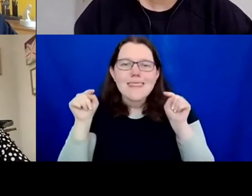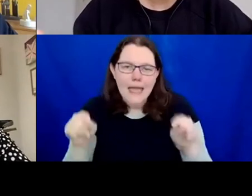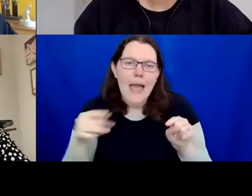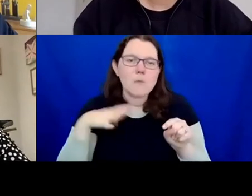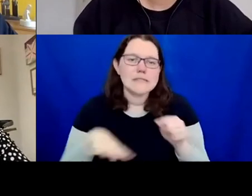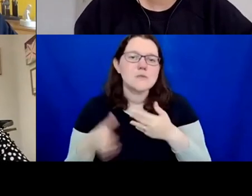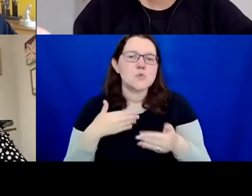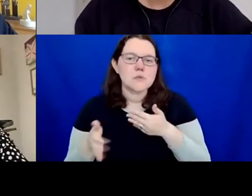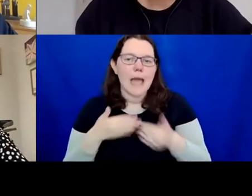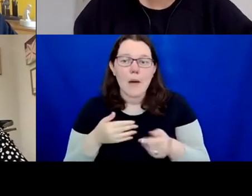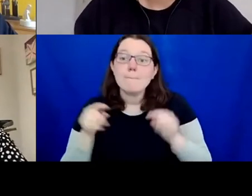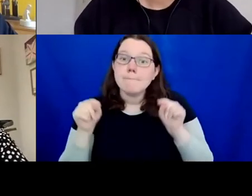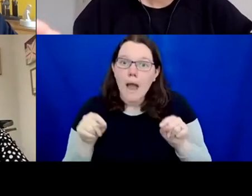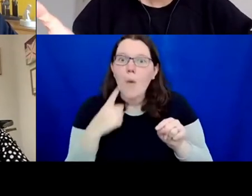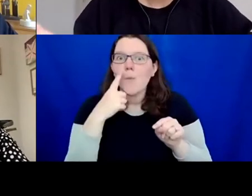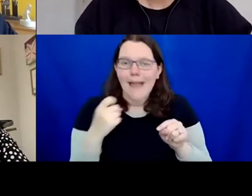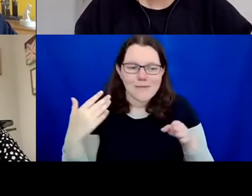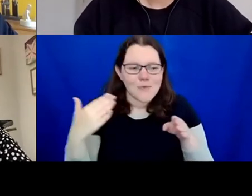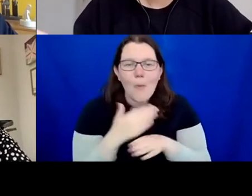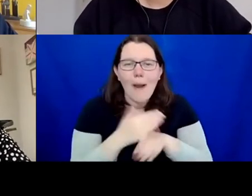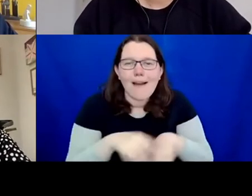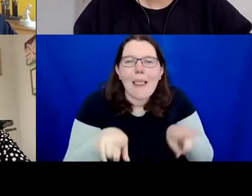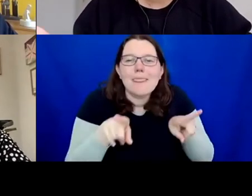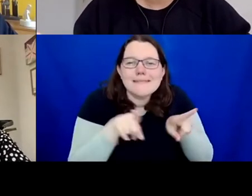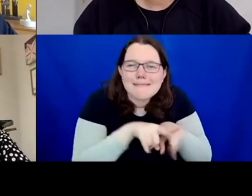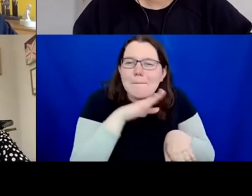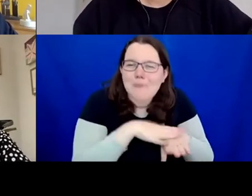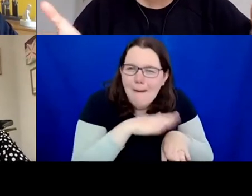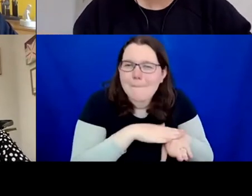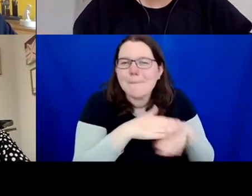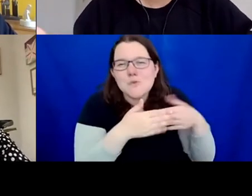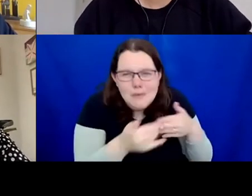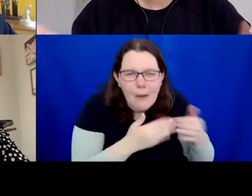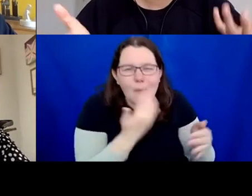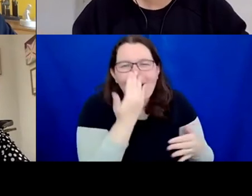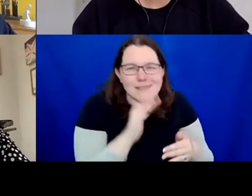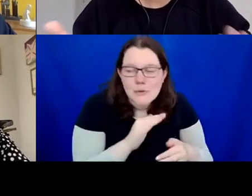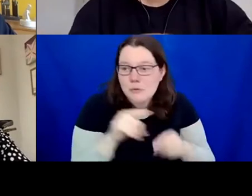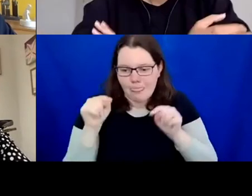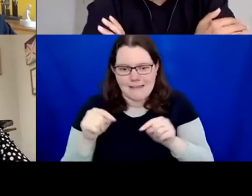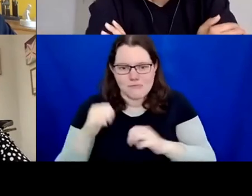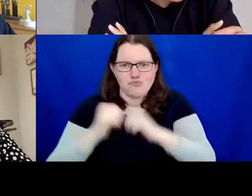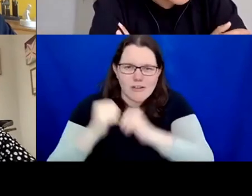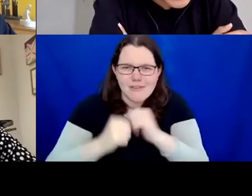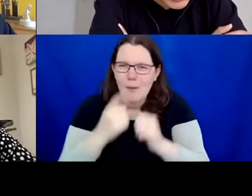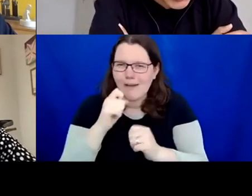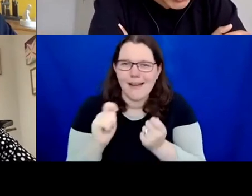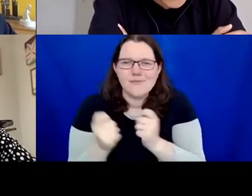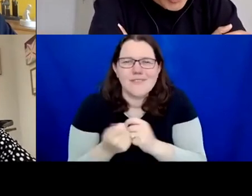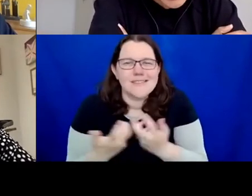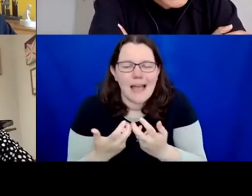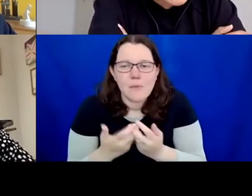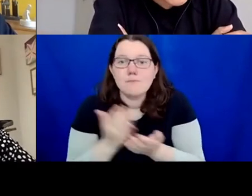can happen simultaneously, and it happens by pushing the voices